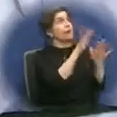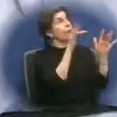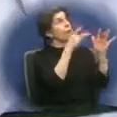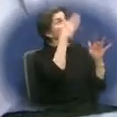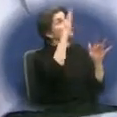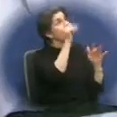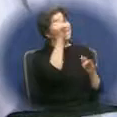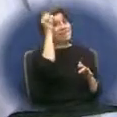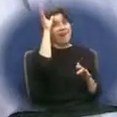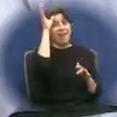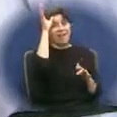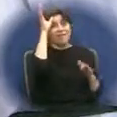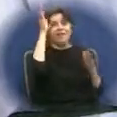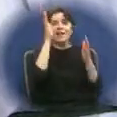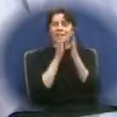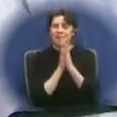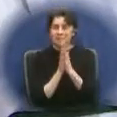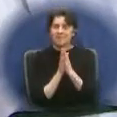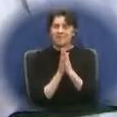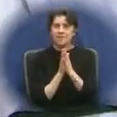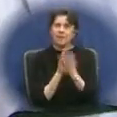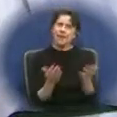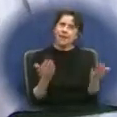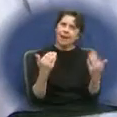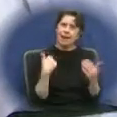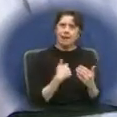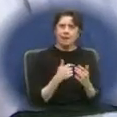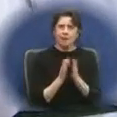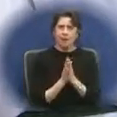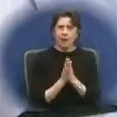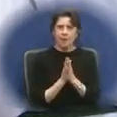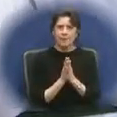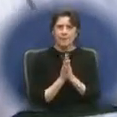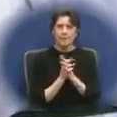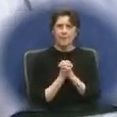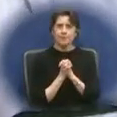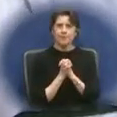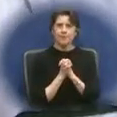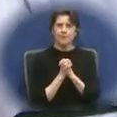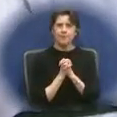the Father. Amen. Let us pray.